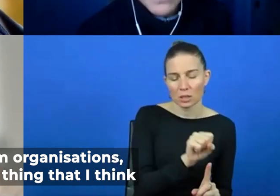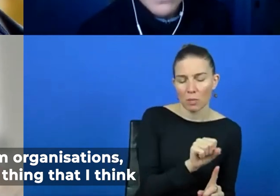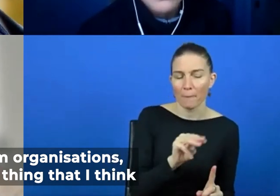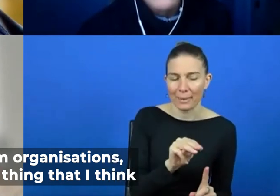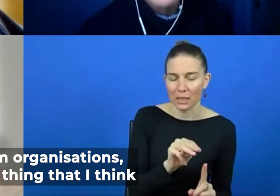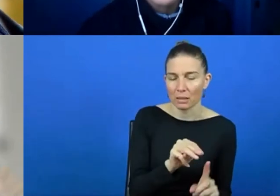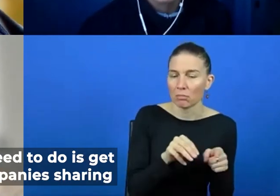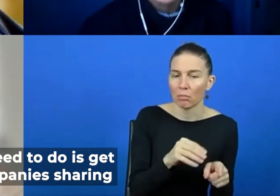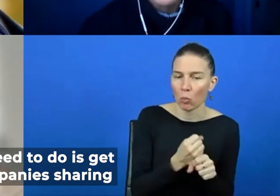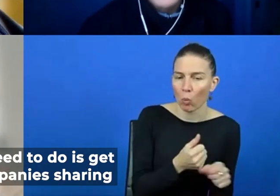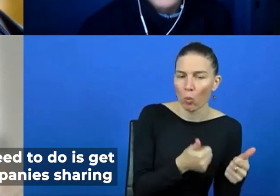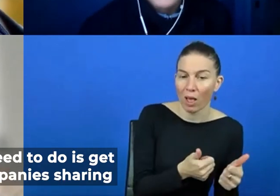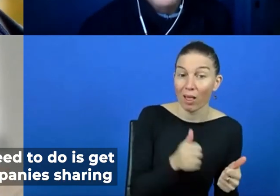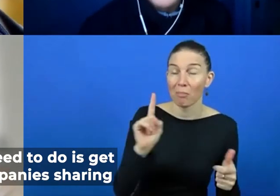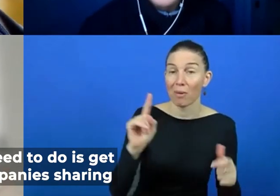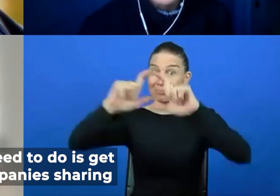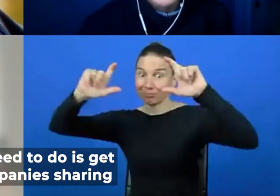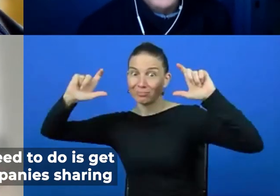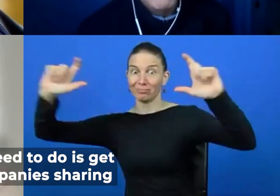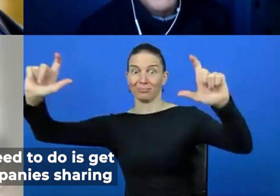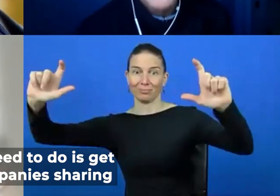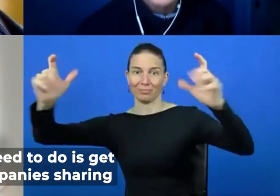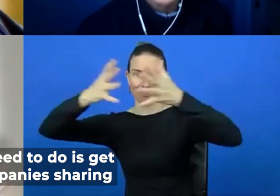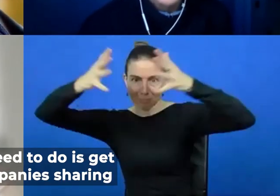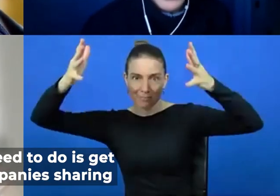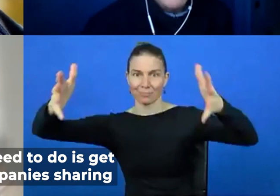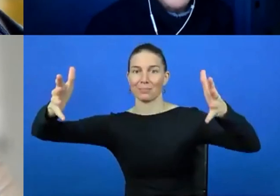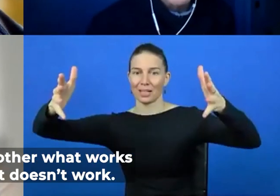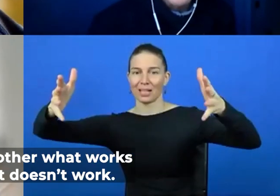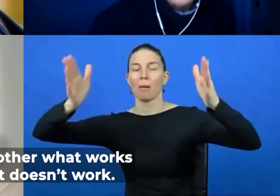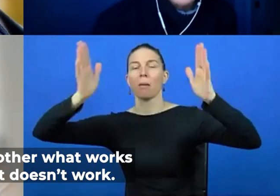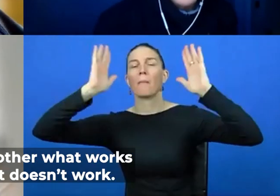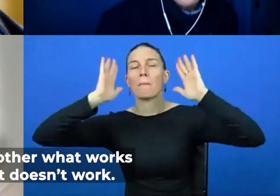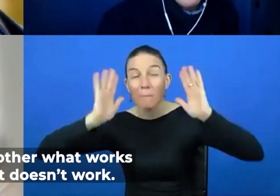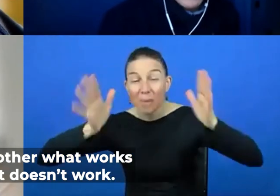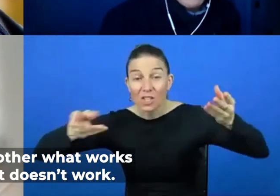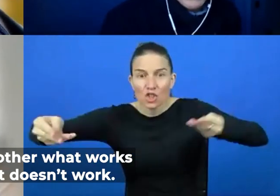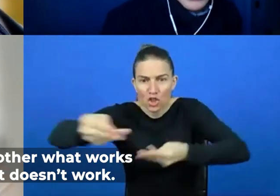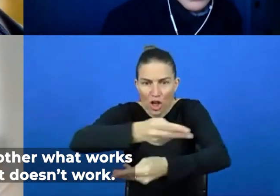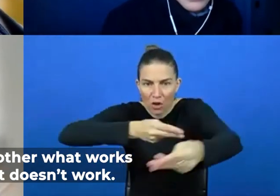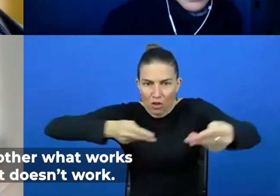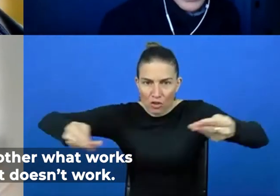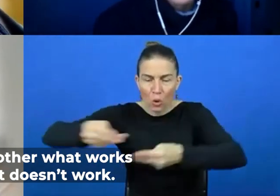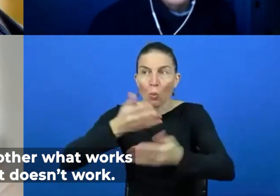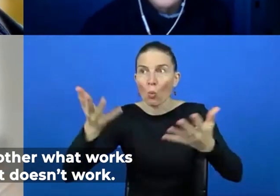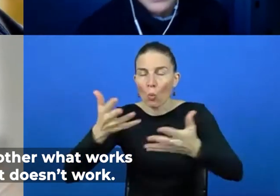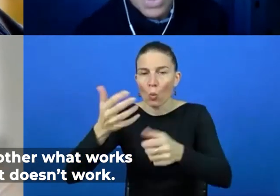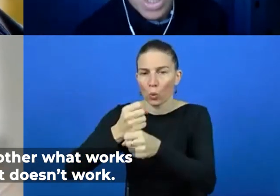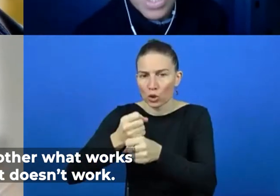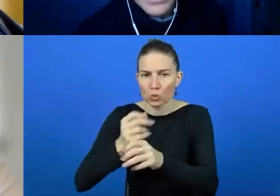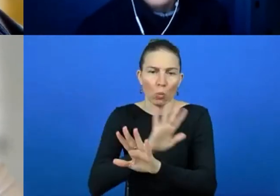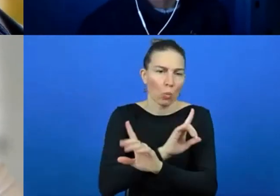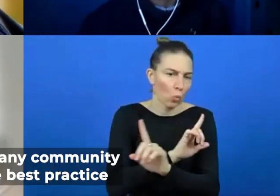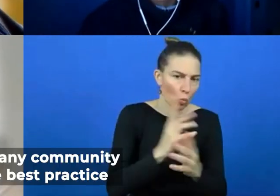the big thing that I think we do need to do is get the companies sharing with each other what works and what doesn't